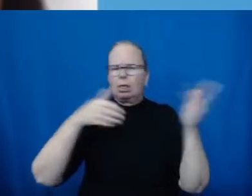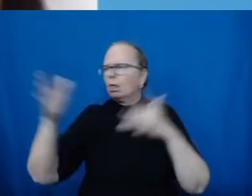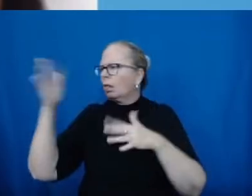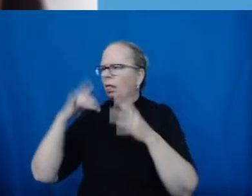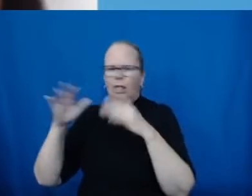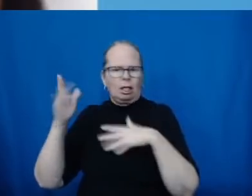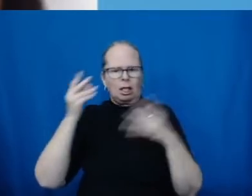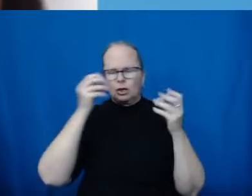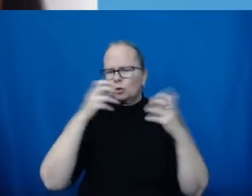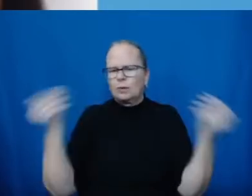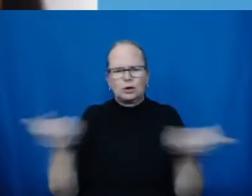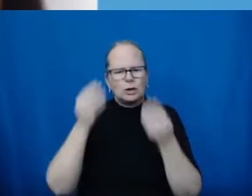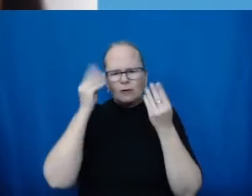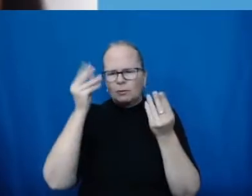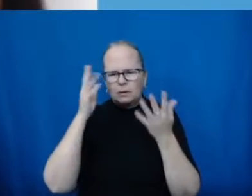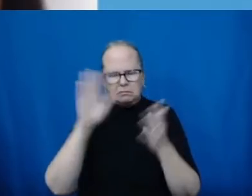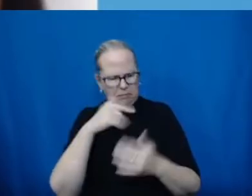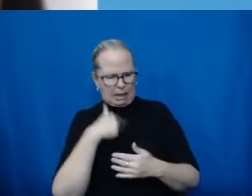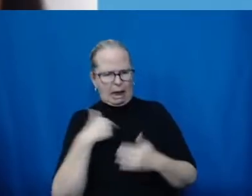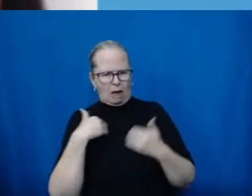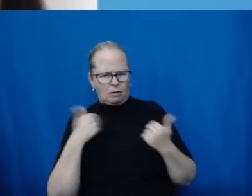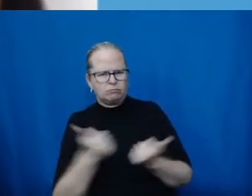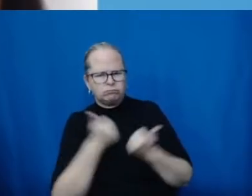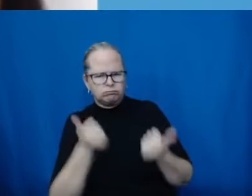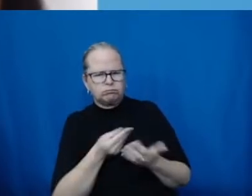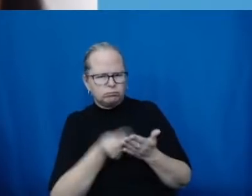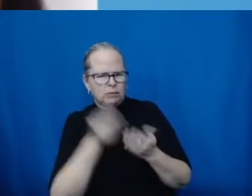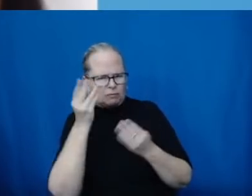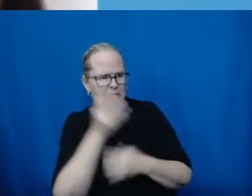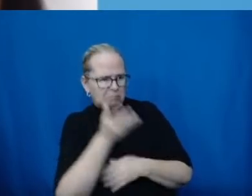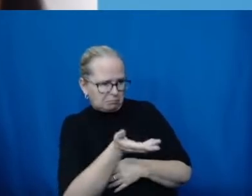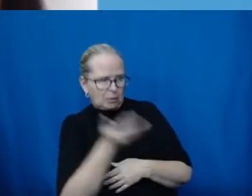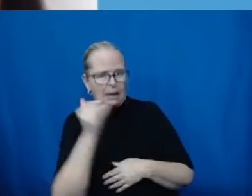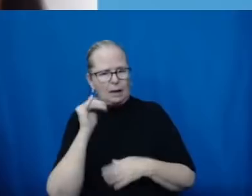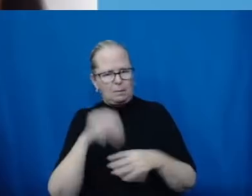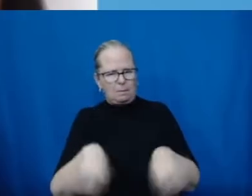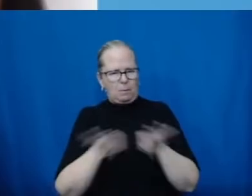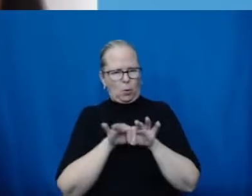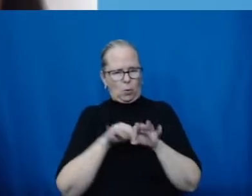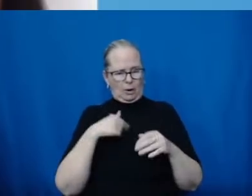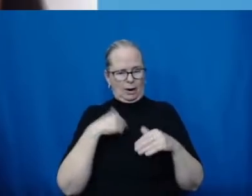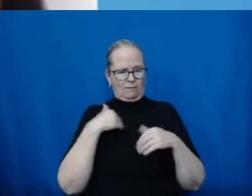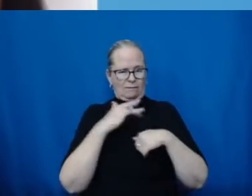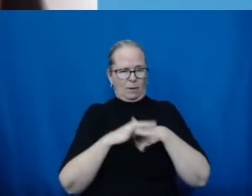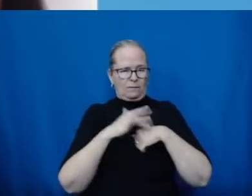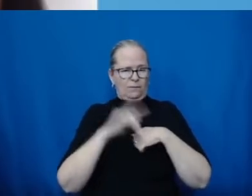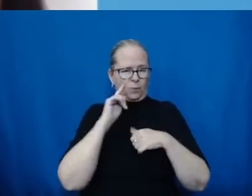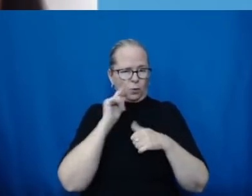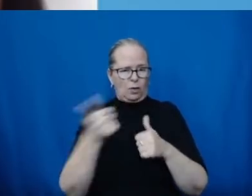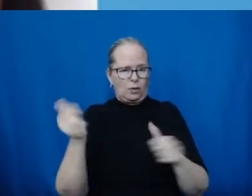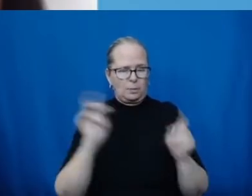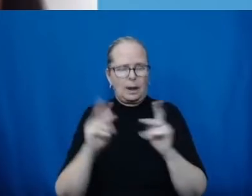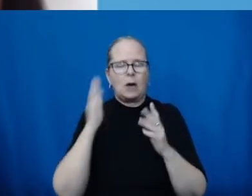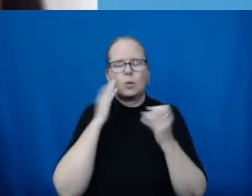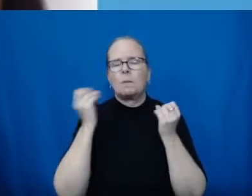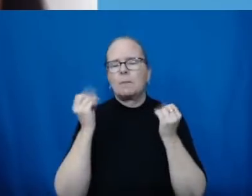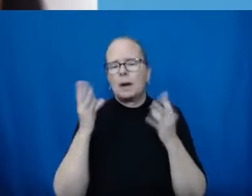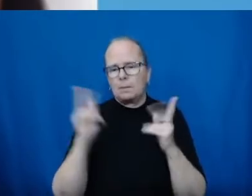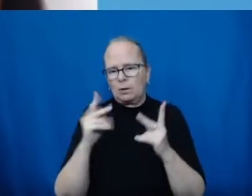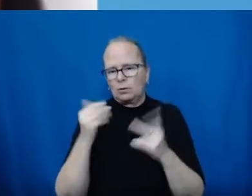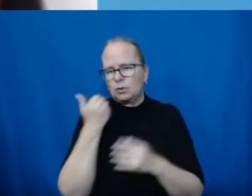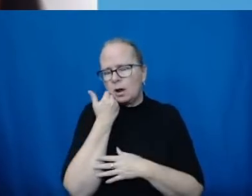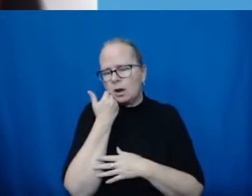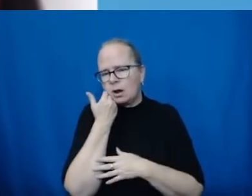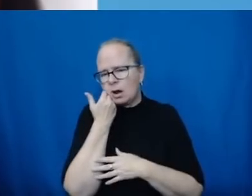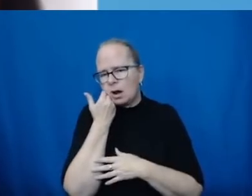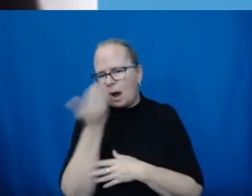yourself available for that, because there's so much shame around this right now for people who aren't unvaccinated, establishing yourself as a safe person to talk to can